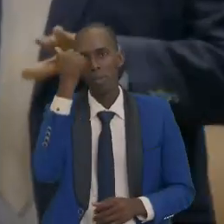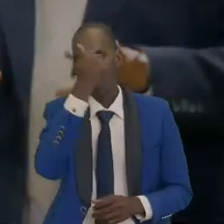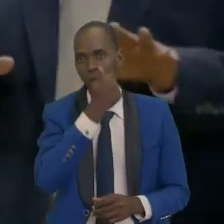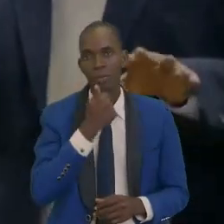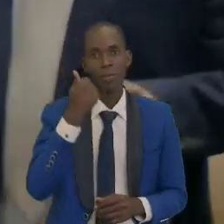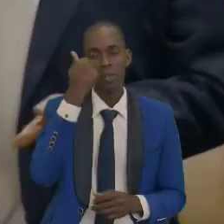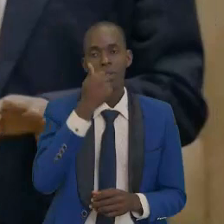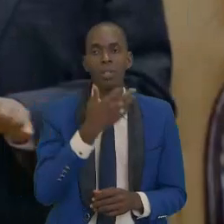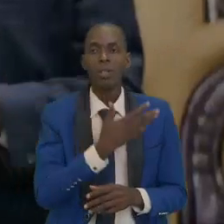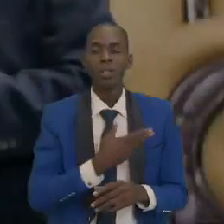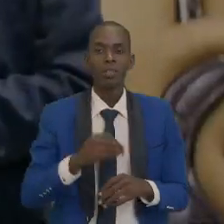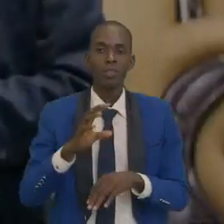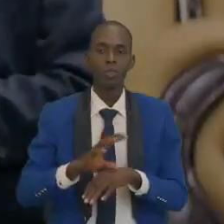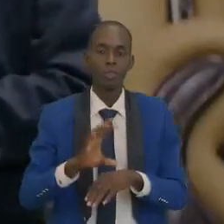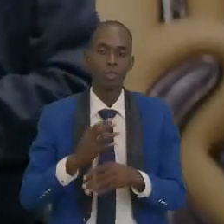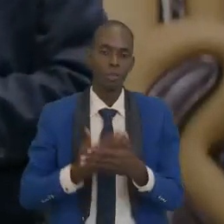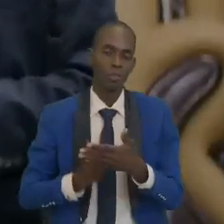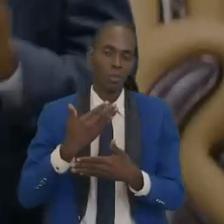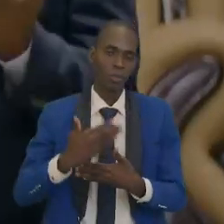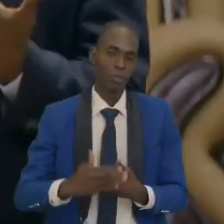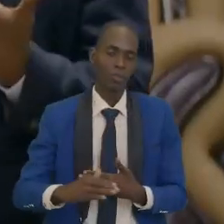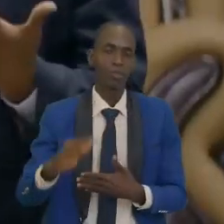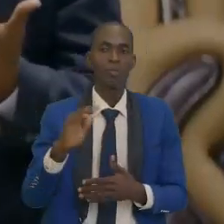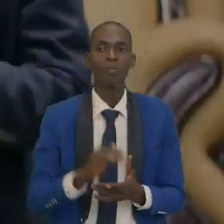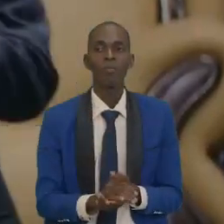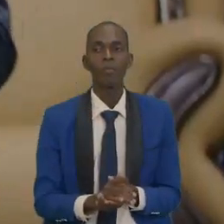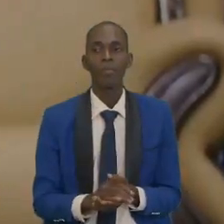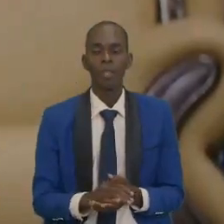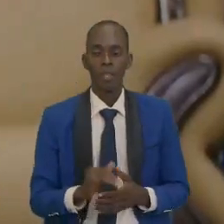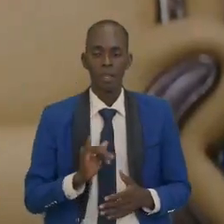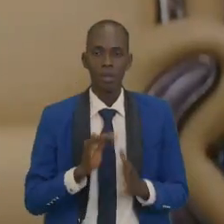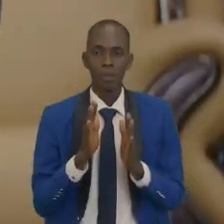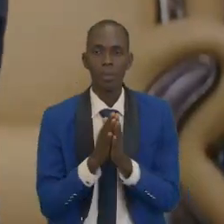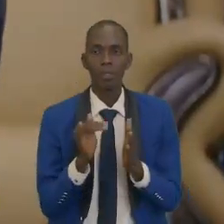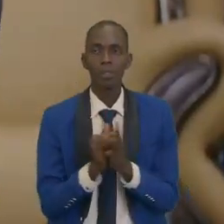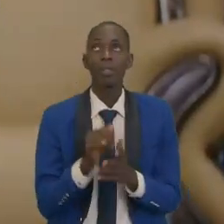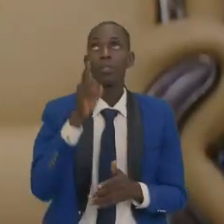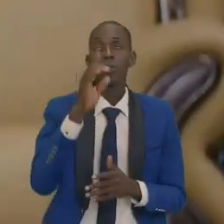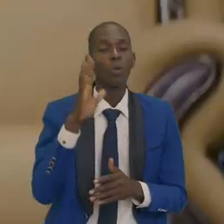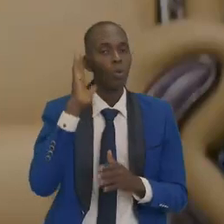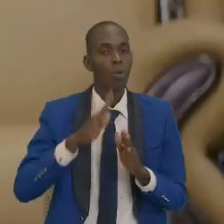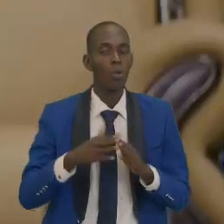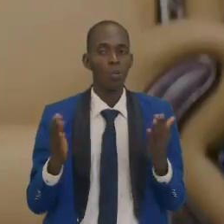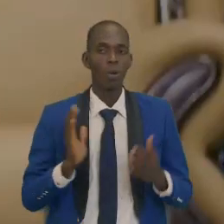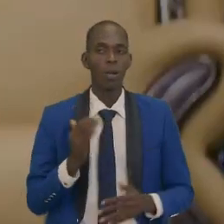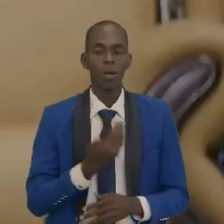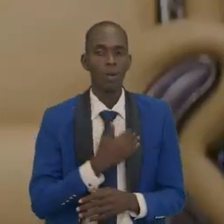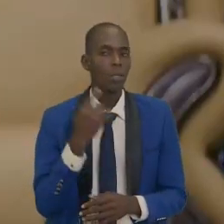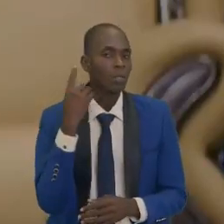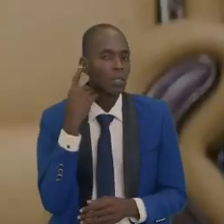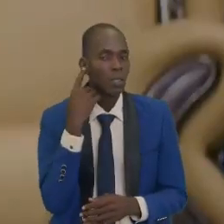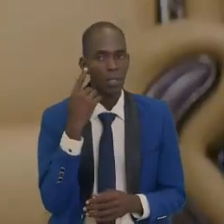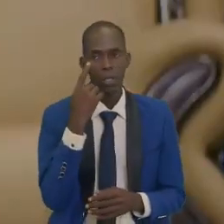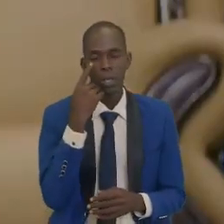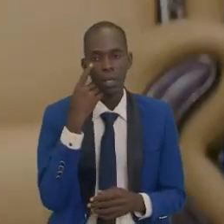and the church Beyond and I pray that the Lord will open our ears our minds our hearts to